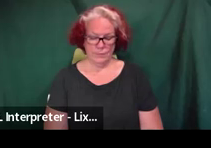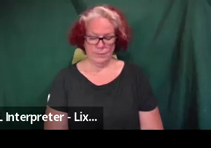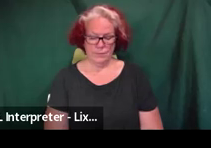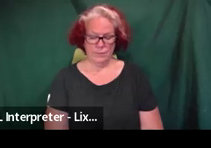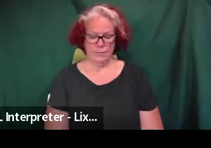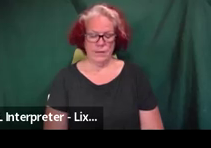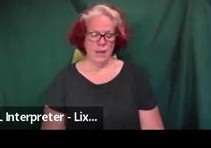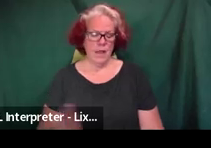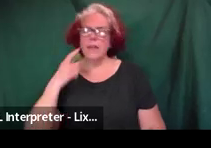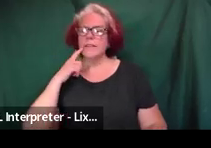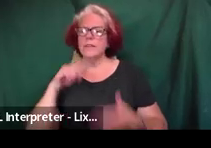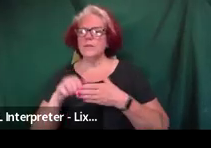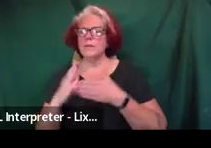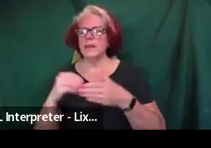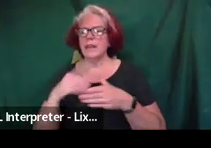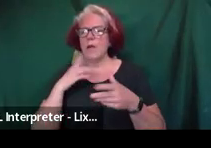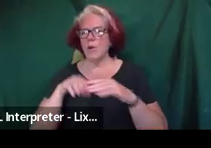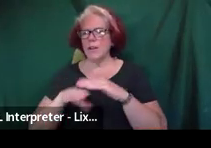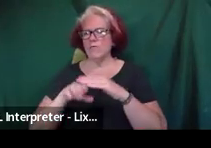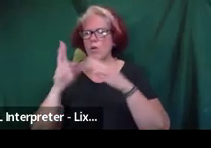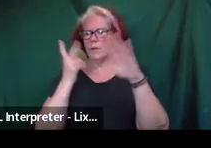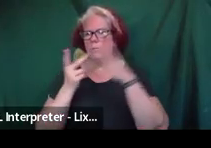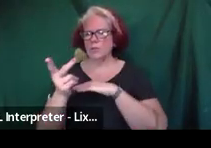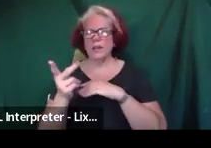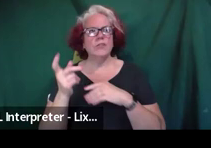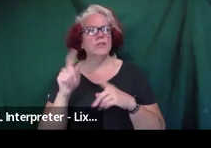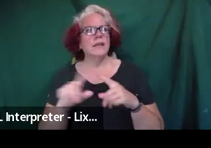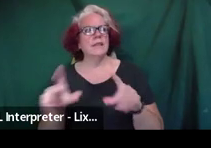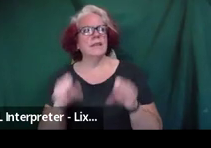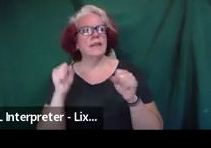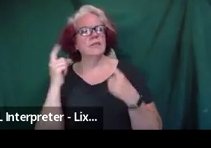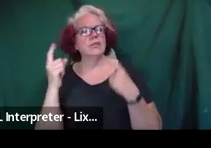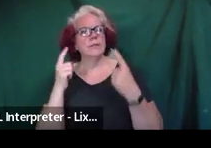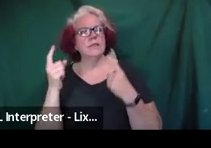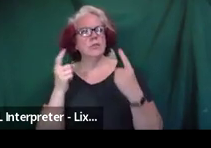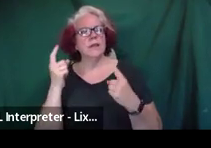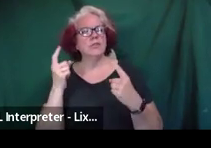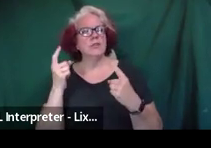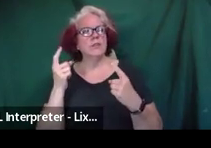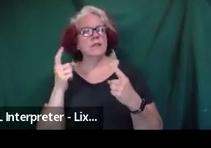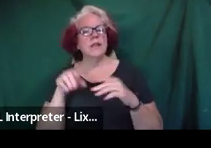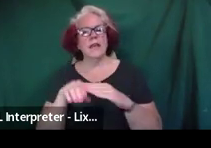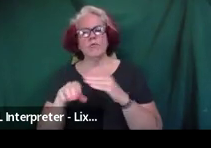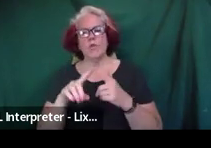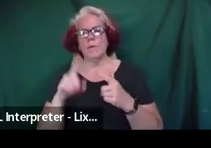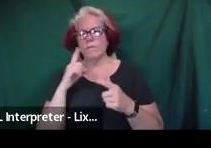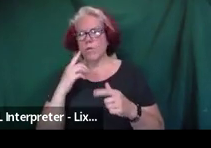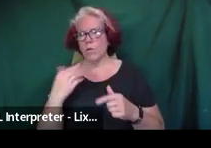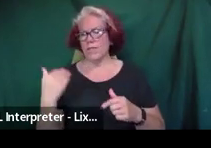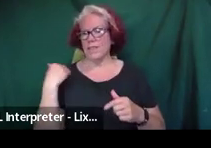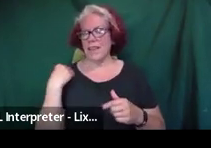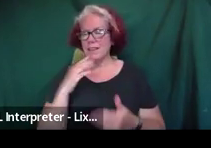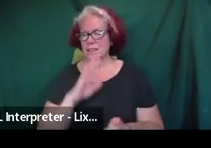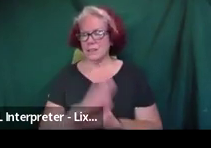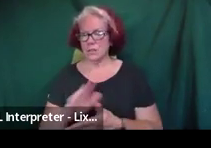enrollment projections. Yeah, looking at enrollment projections that takes into account enrollment for the last school